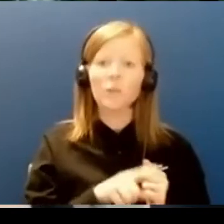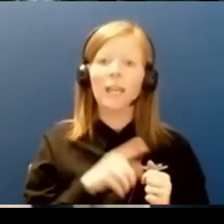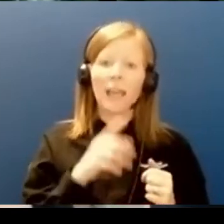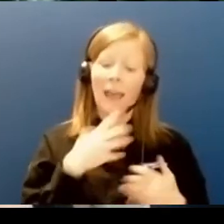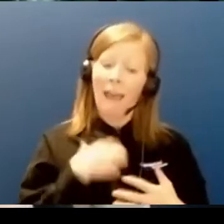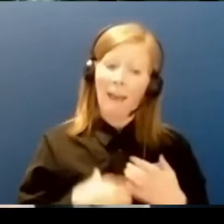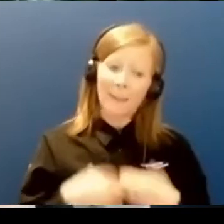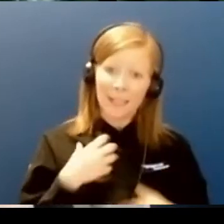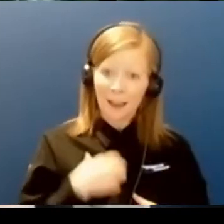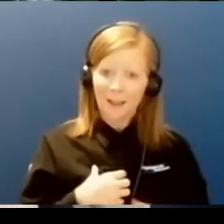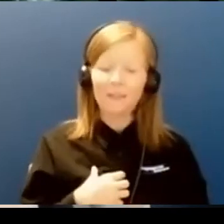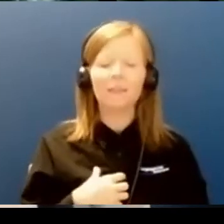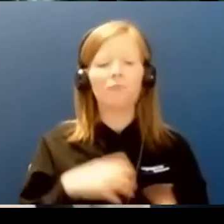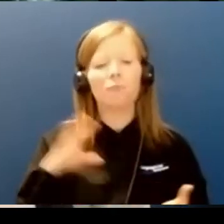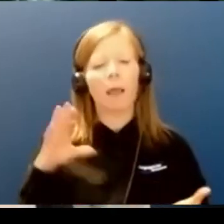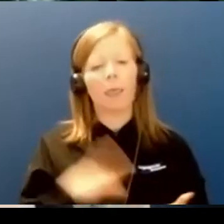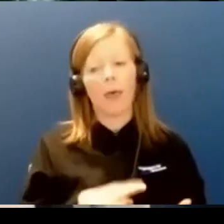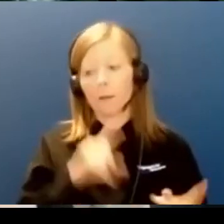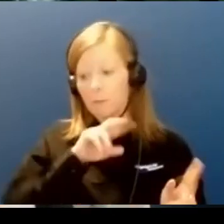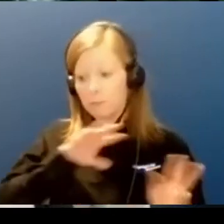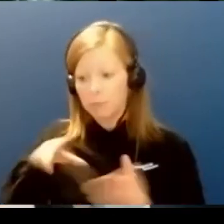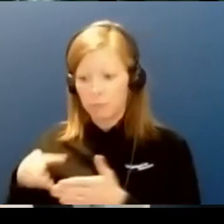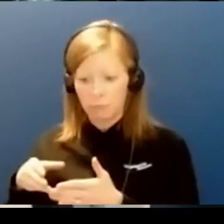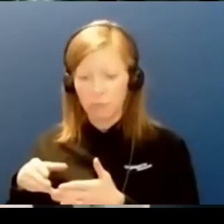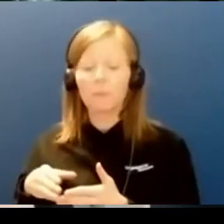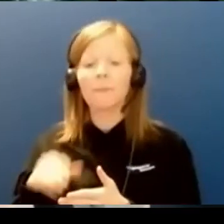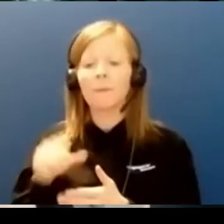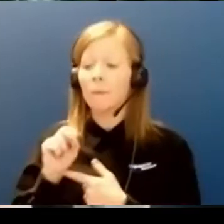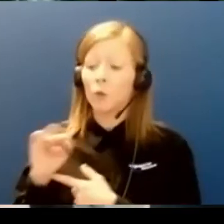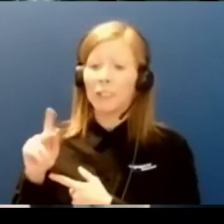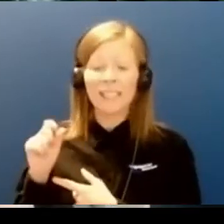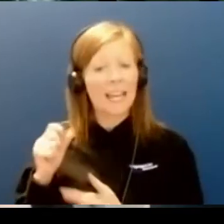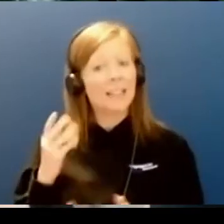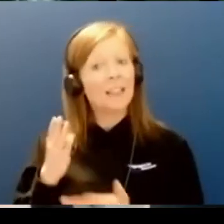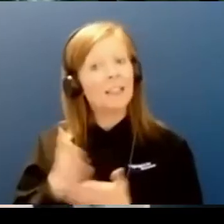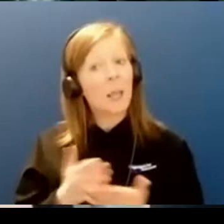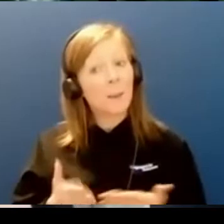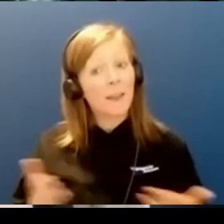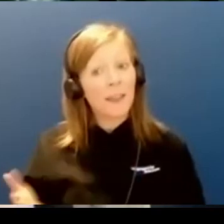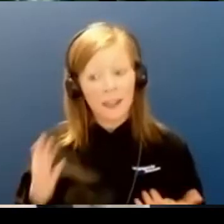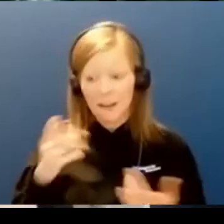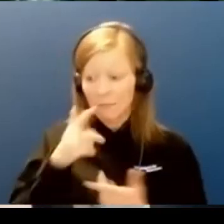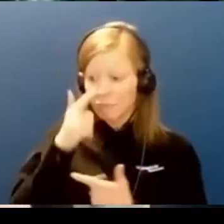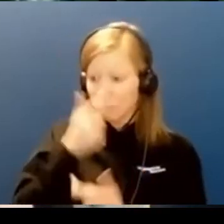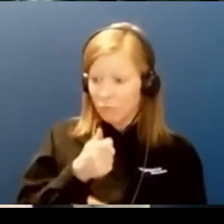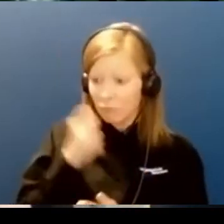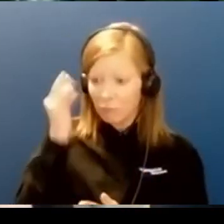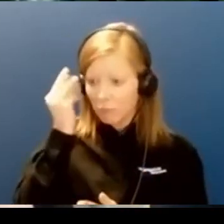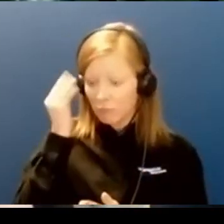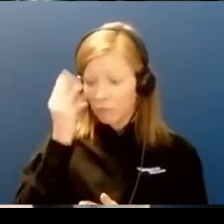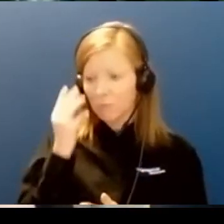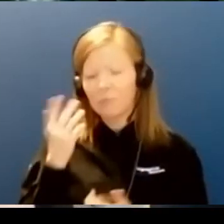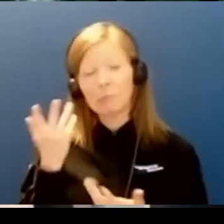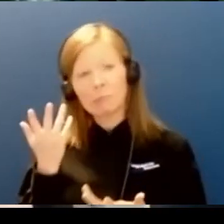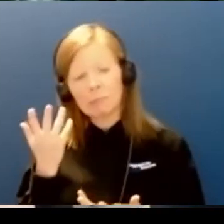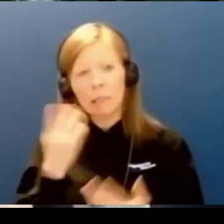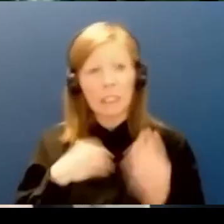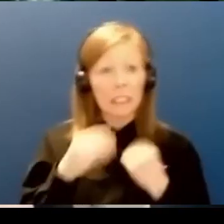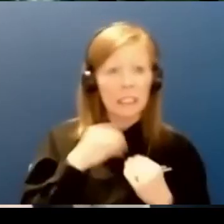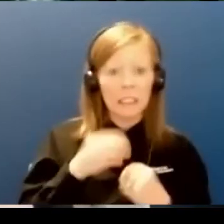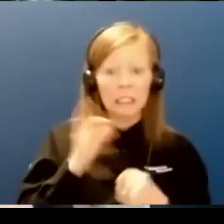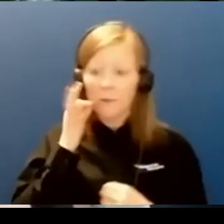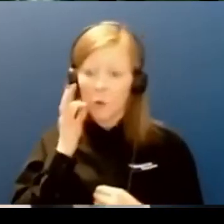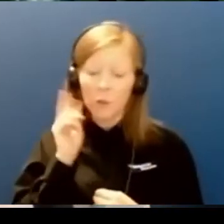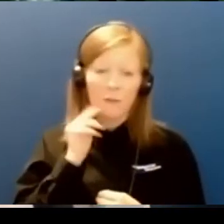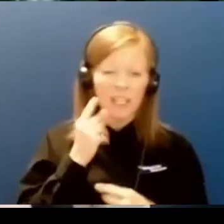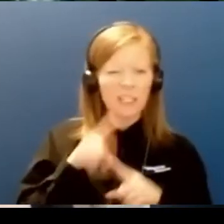frequent snacking. Some things to try to get kids maybe who are a little bit more resistant to eating fruits and vegetables is, depending